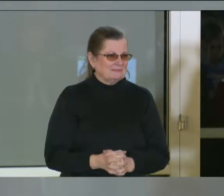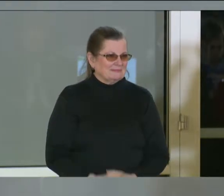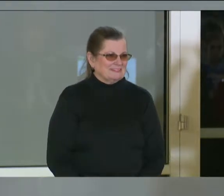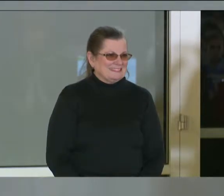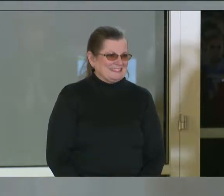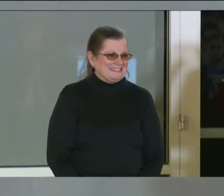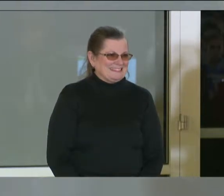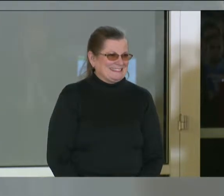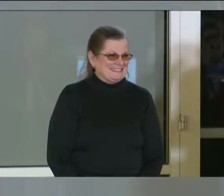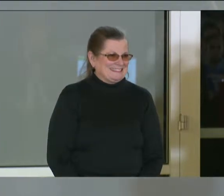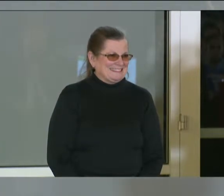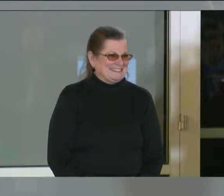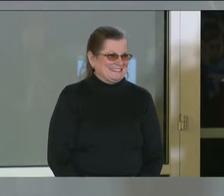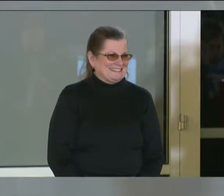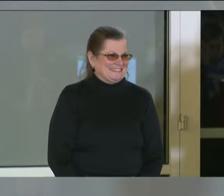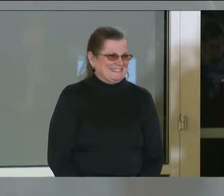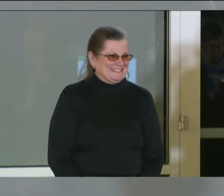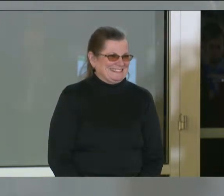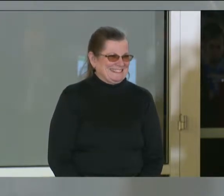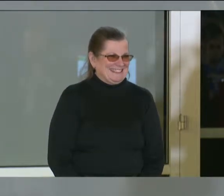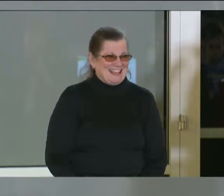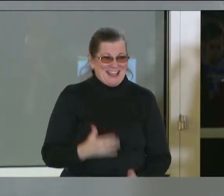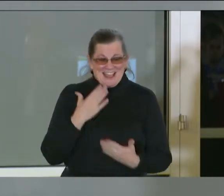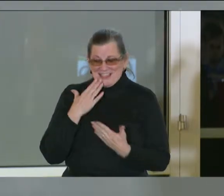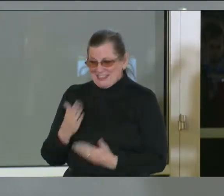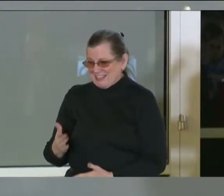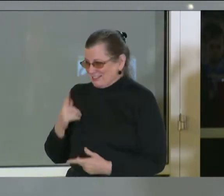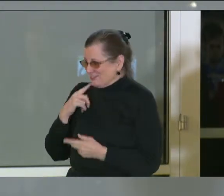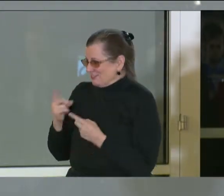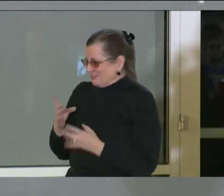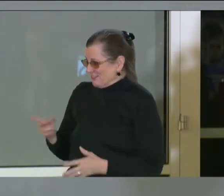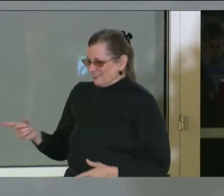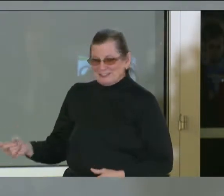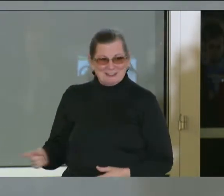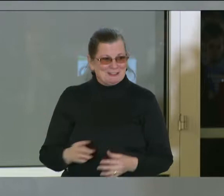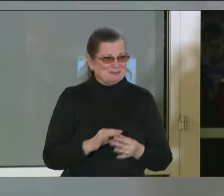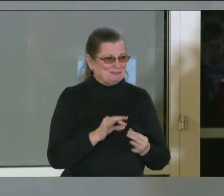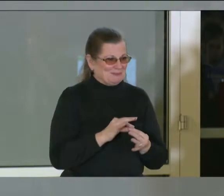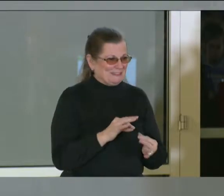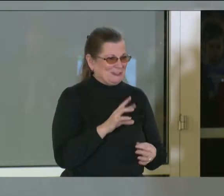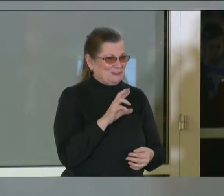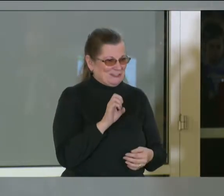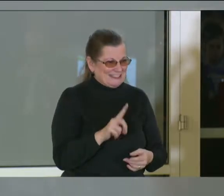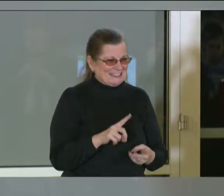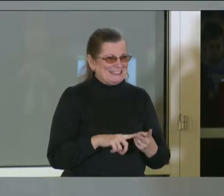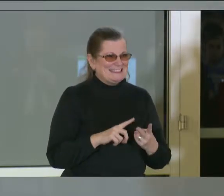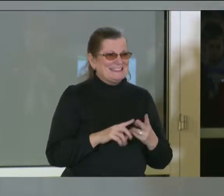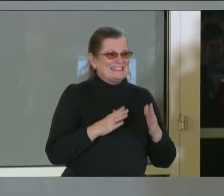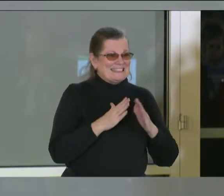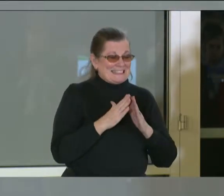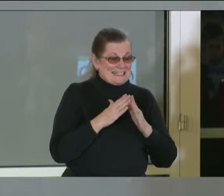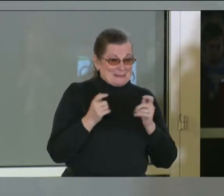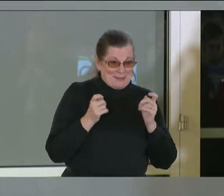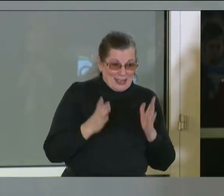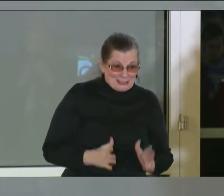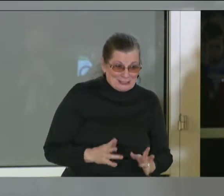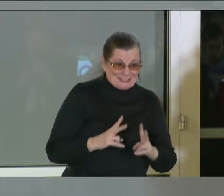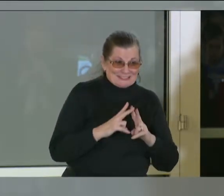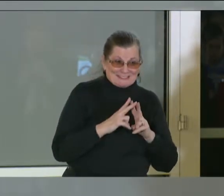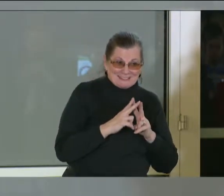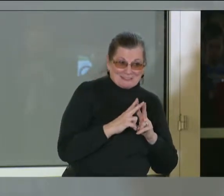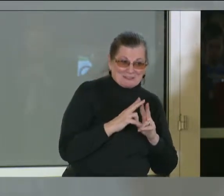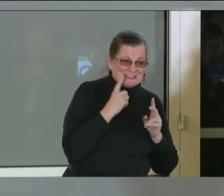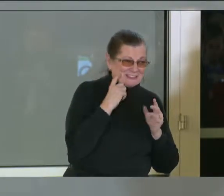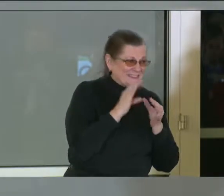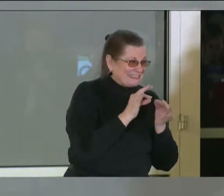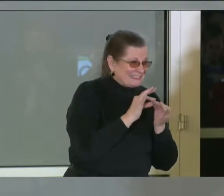Thank you so much to Director Reid and to our city administrator for the great overview of the district budget process. Now we're going to